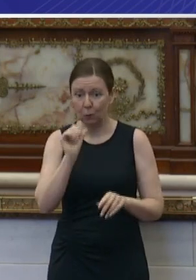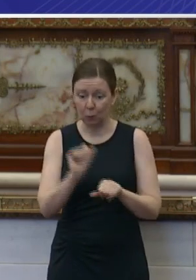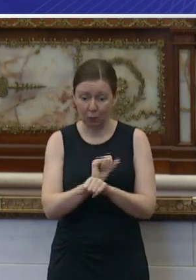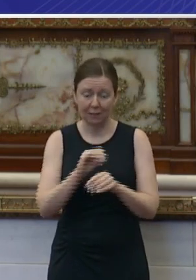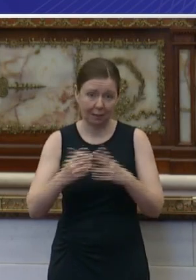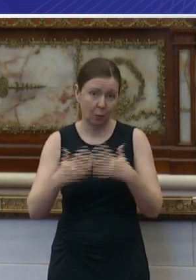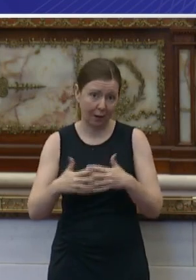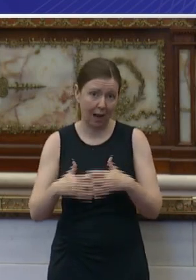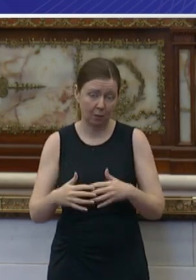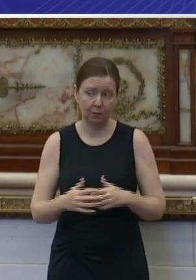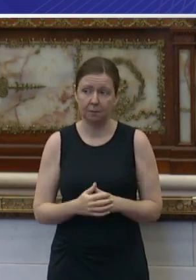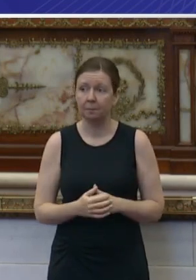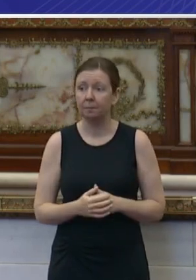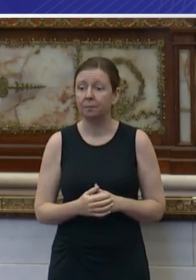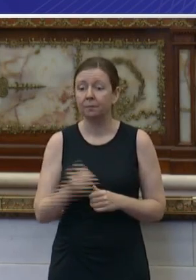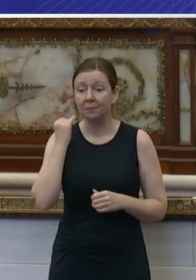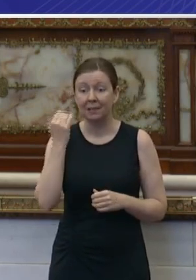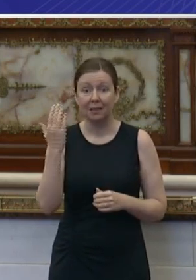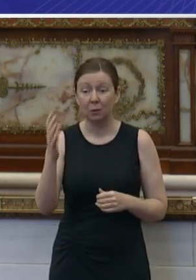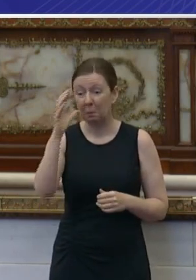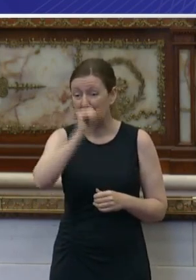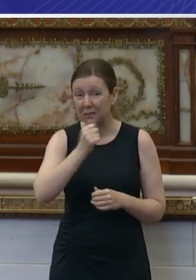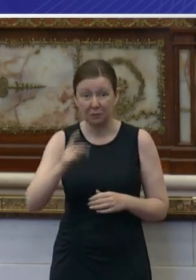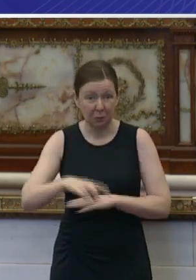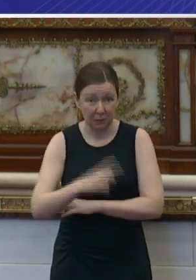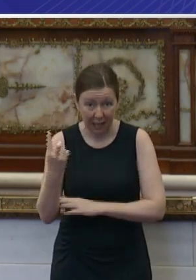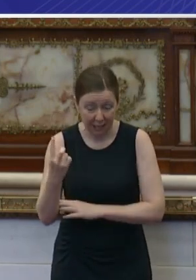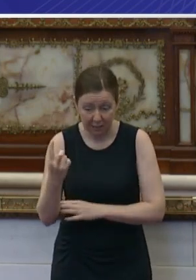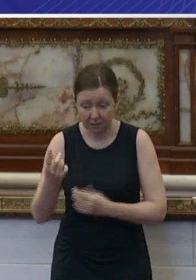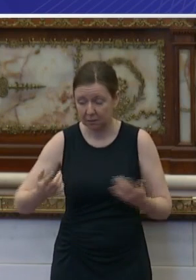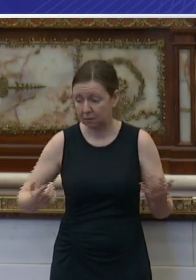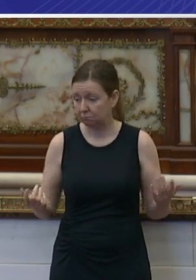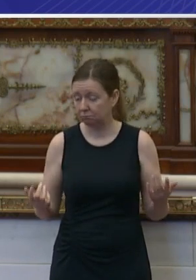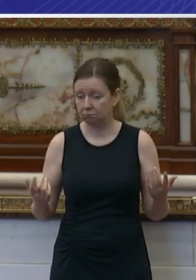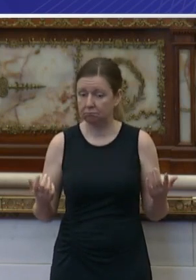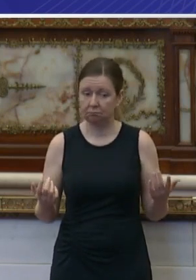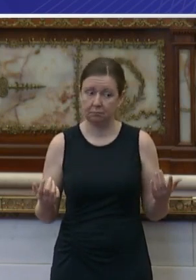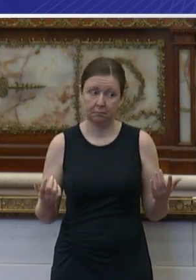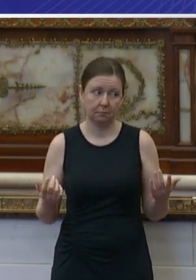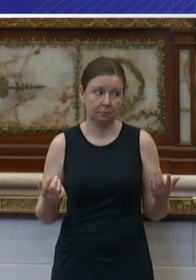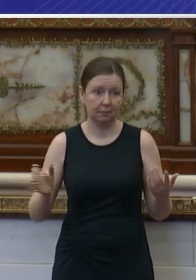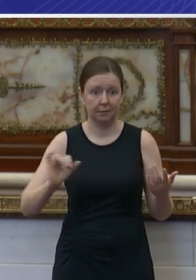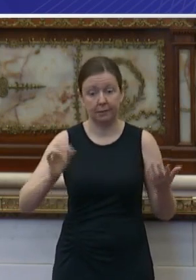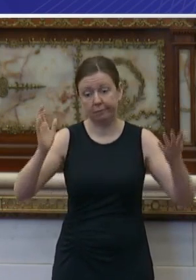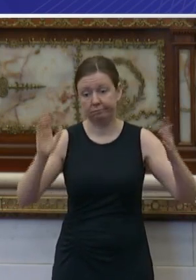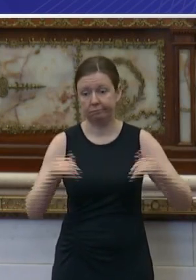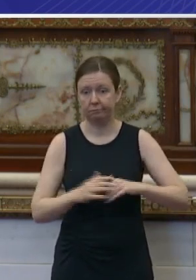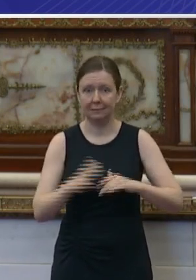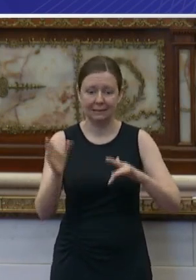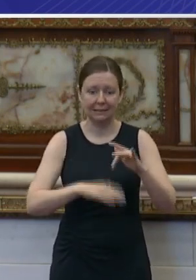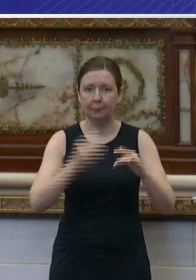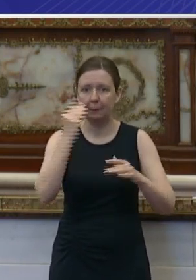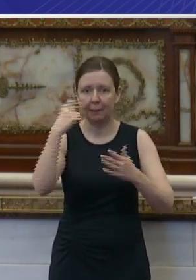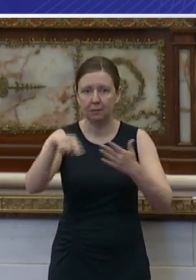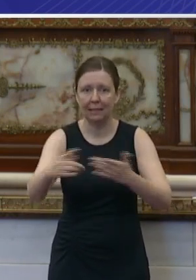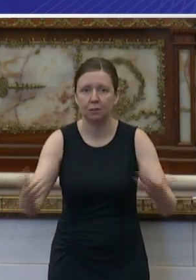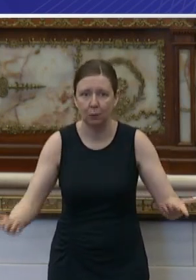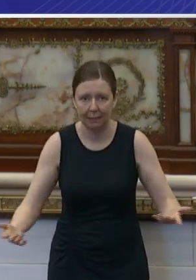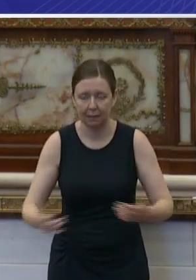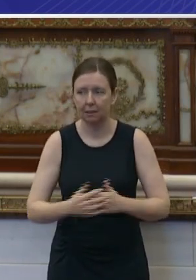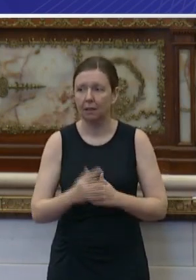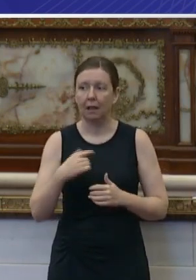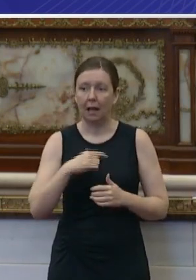in the warehouse. If you even missed a couple of days, it's kind of like skipping meals the next week.